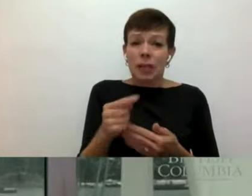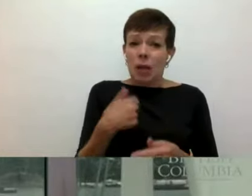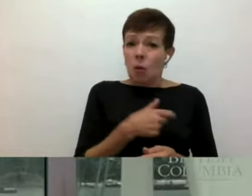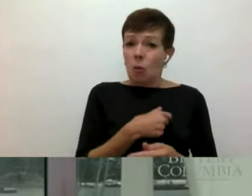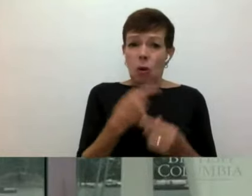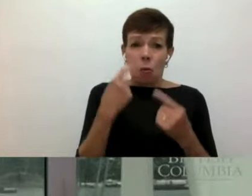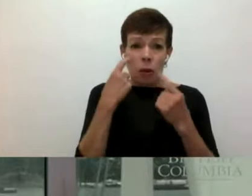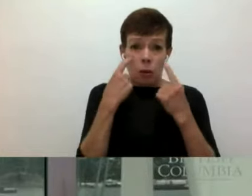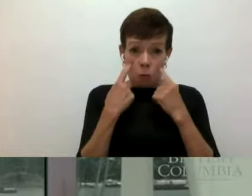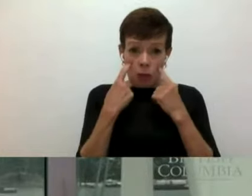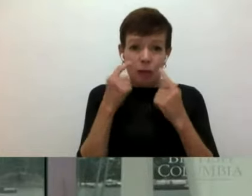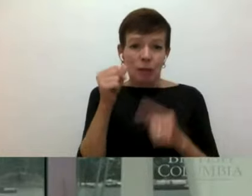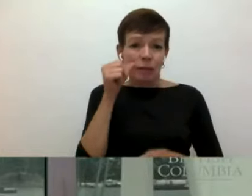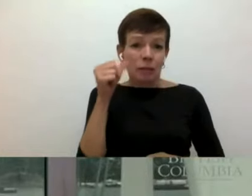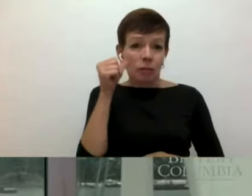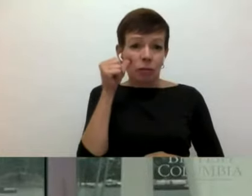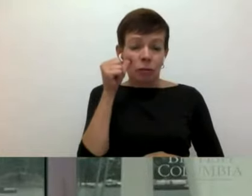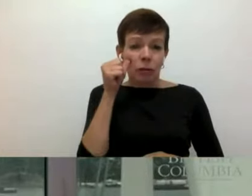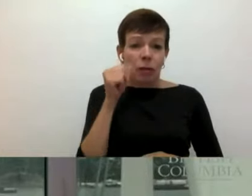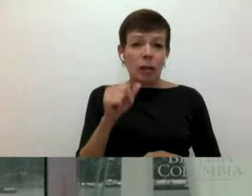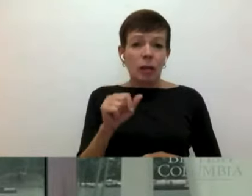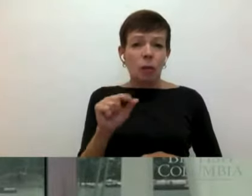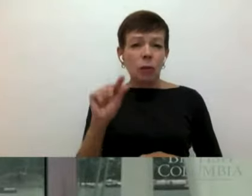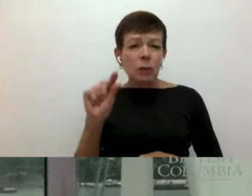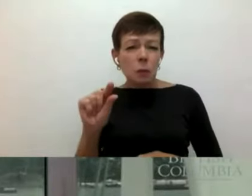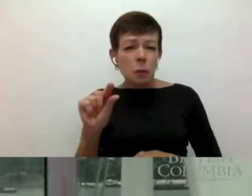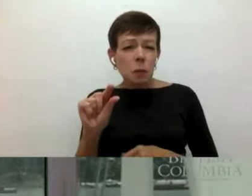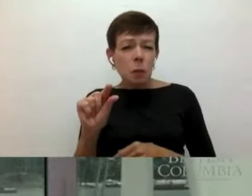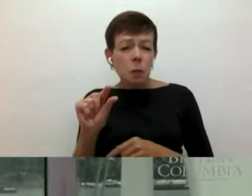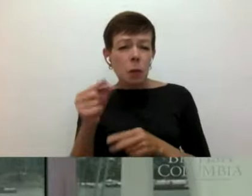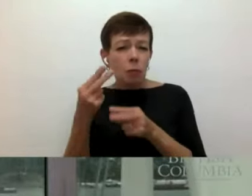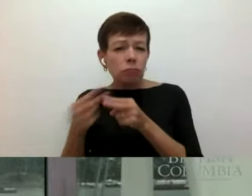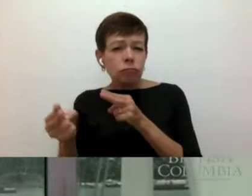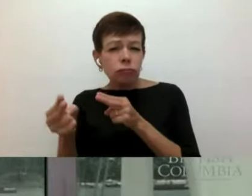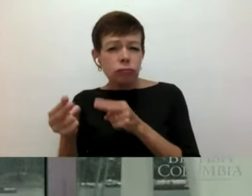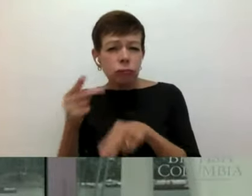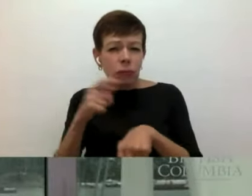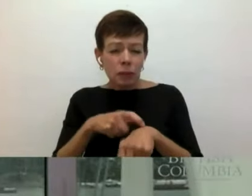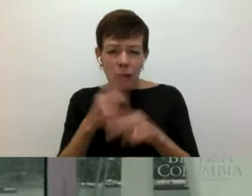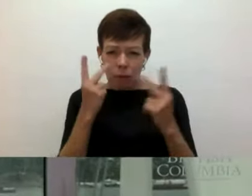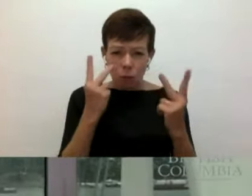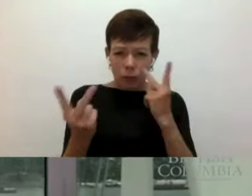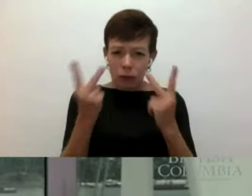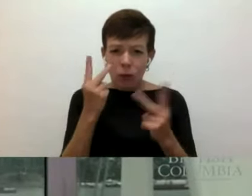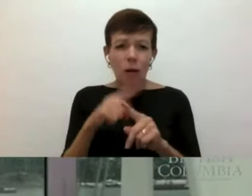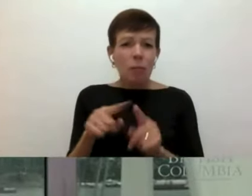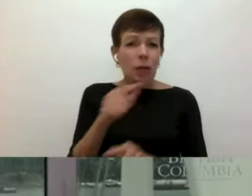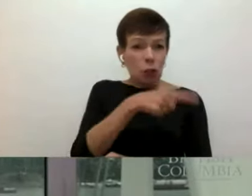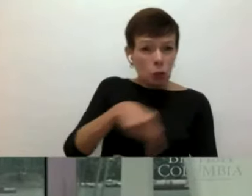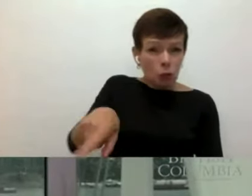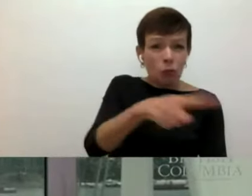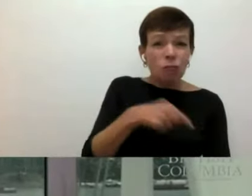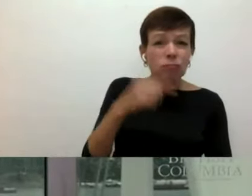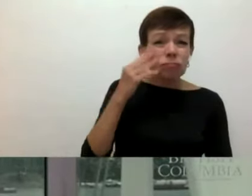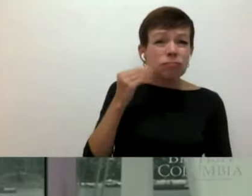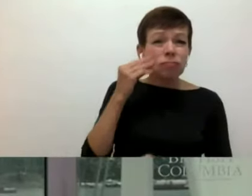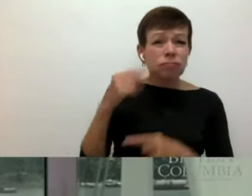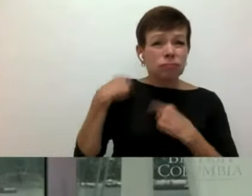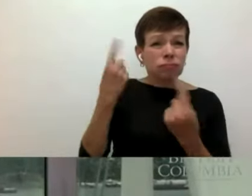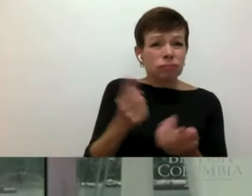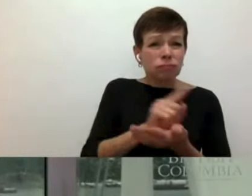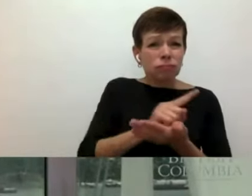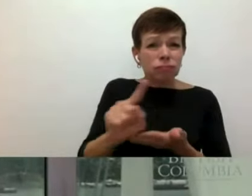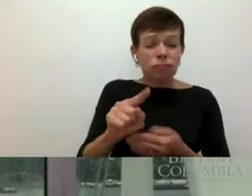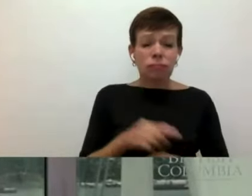everyone impacted with this 24/7, and what we witnessed is merely a snapshot of what life has been for people